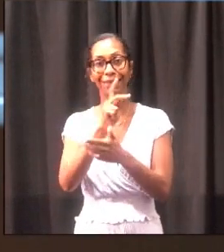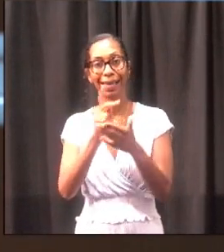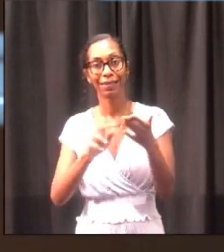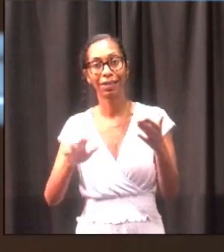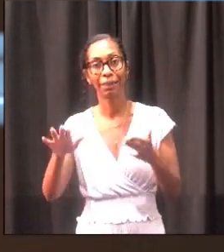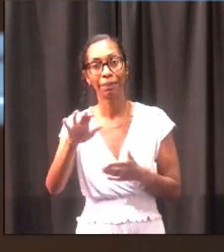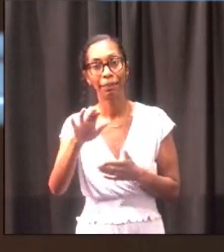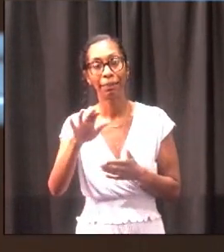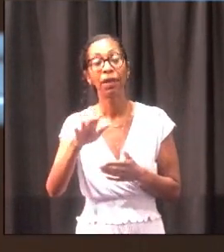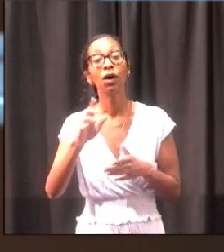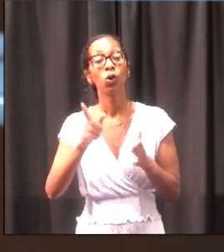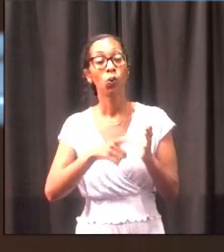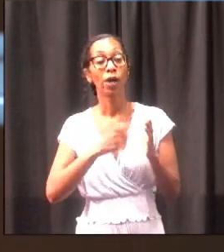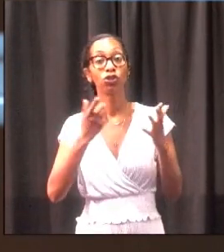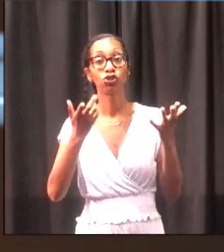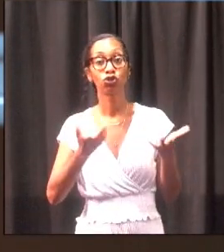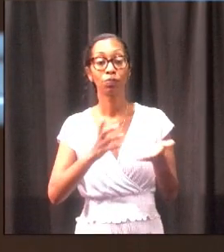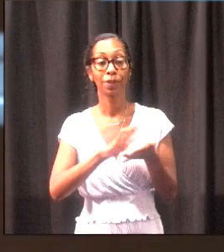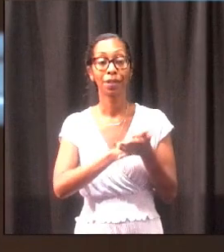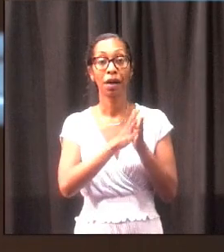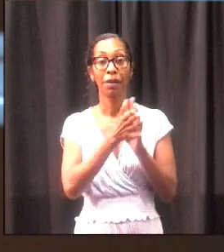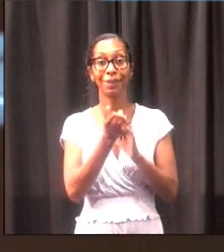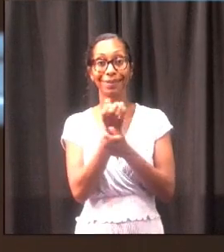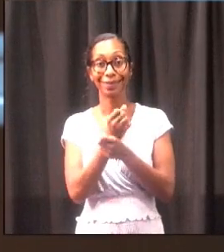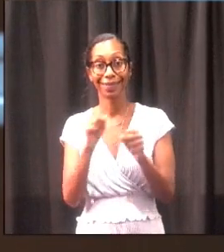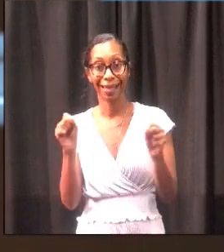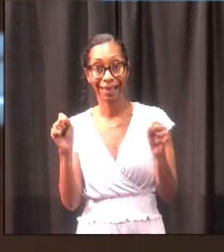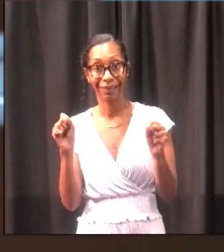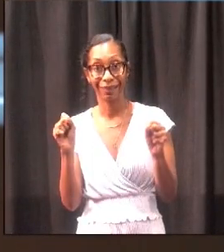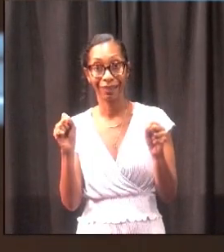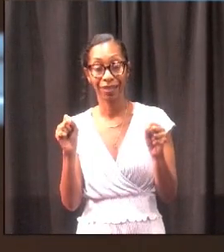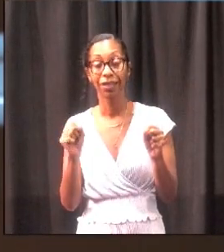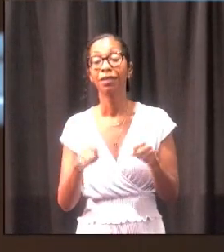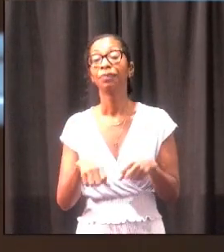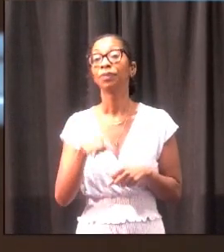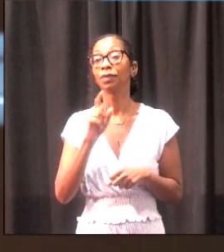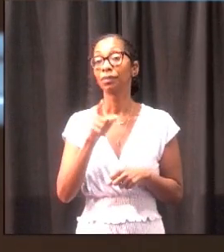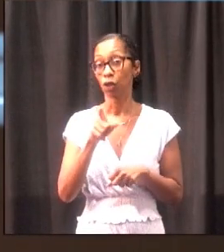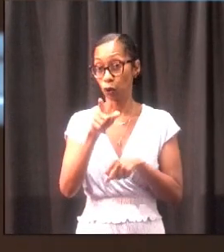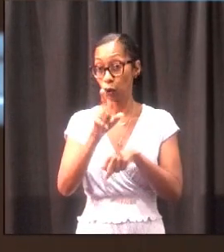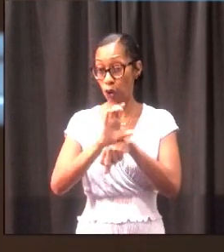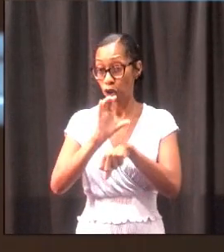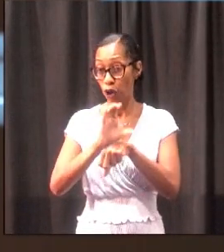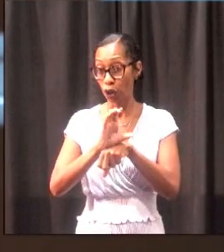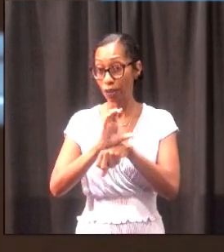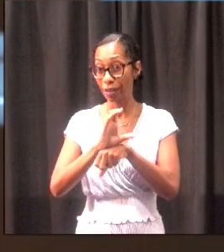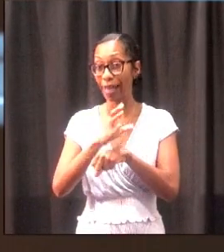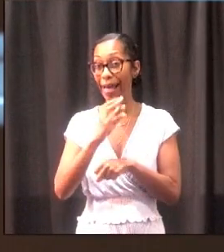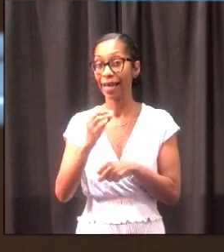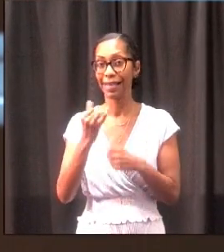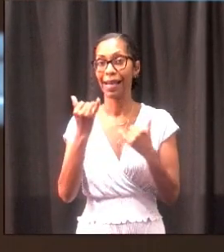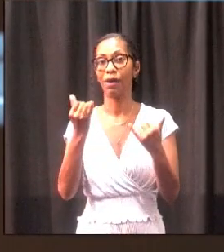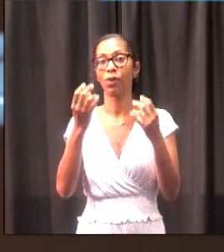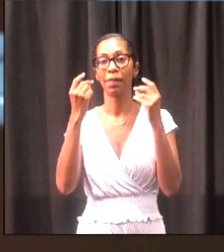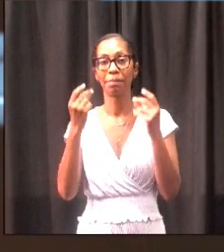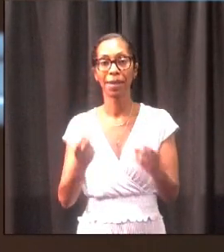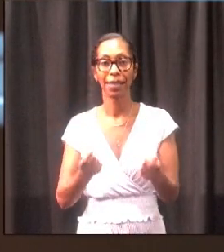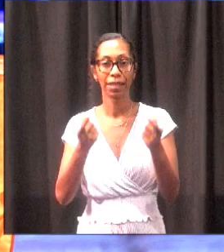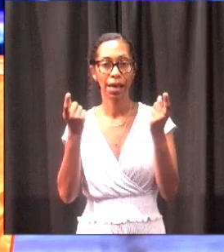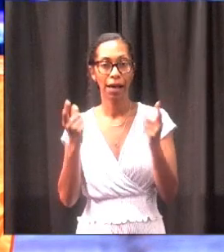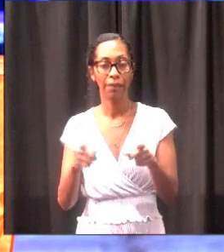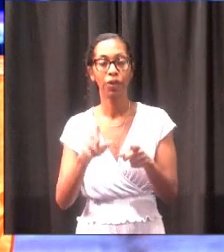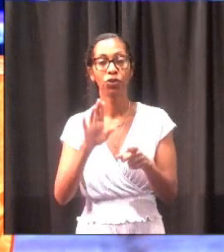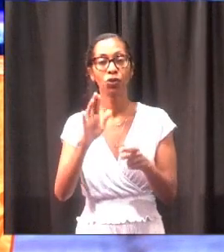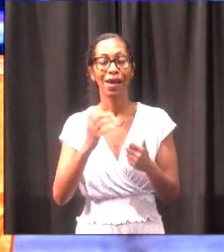God. And once you get saved or got saved as the church, listen now, and immediately address